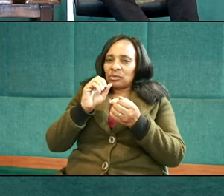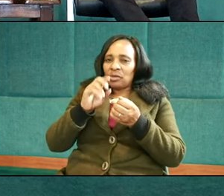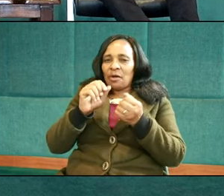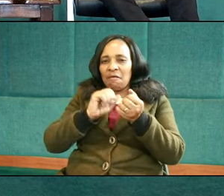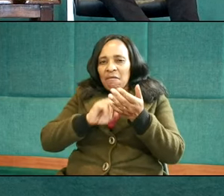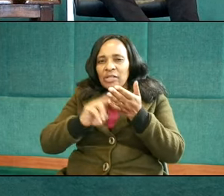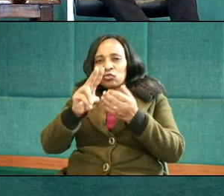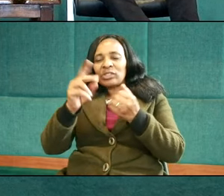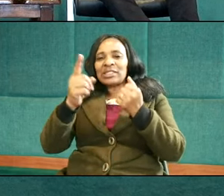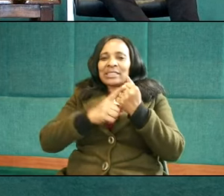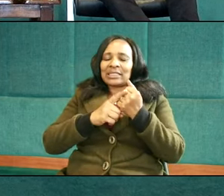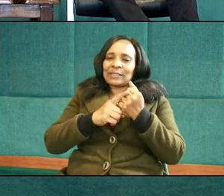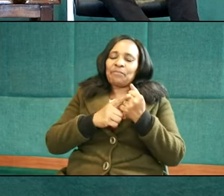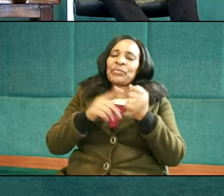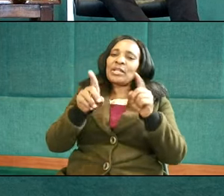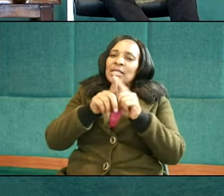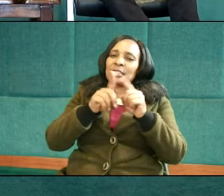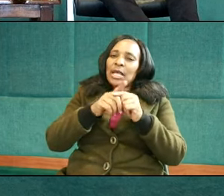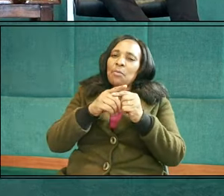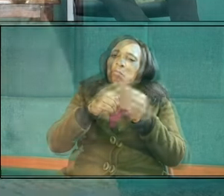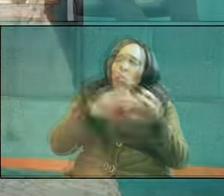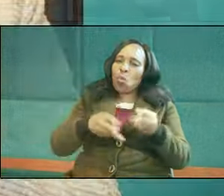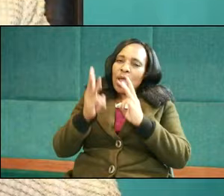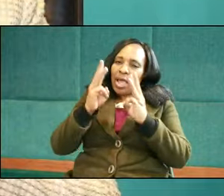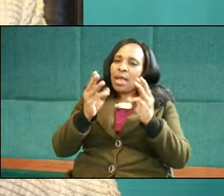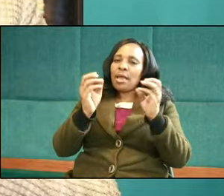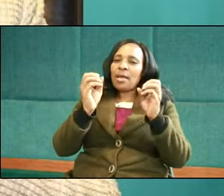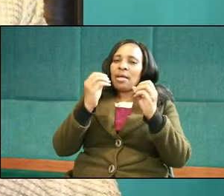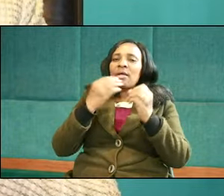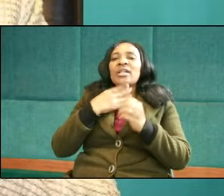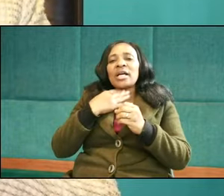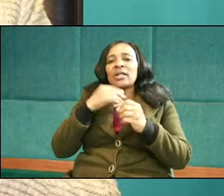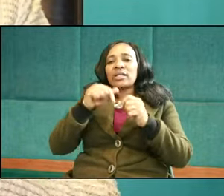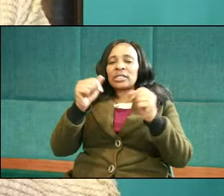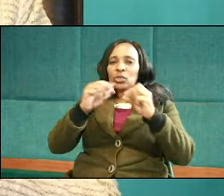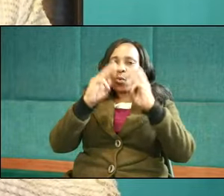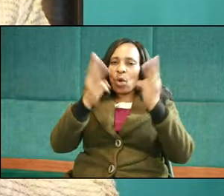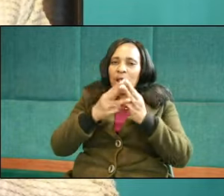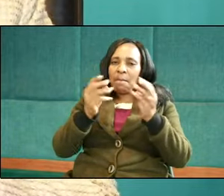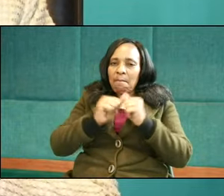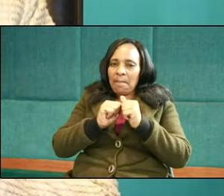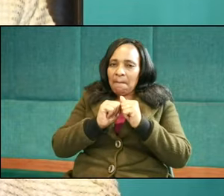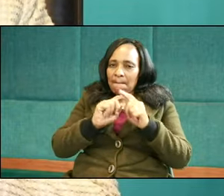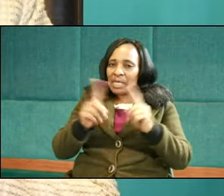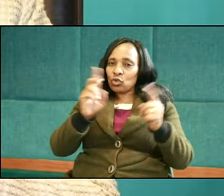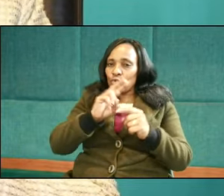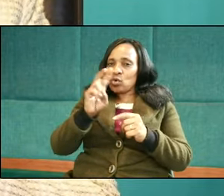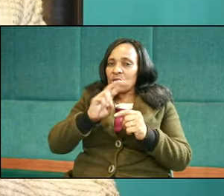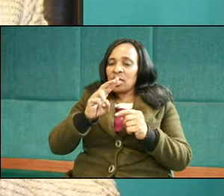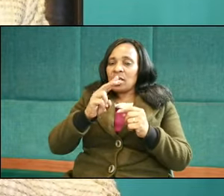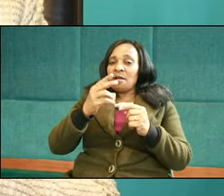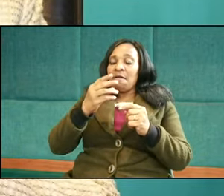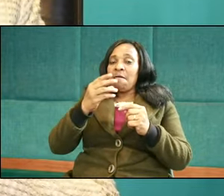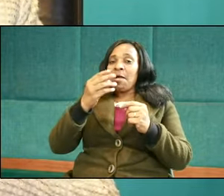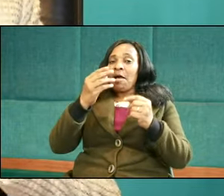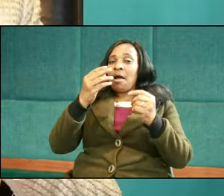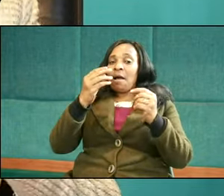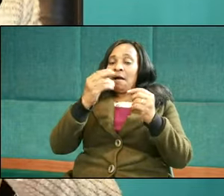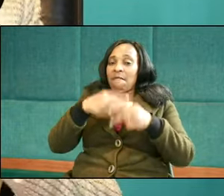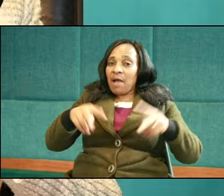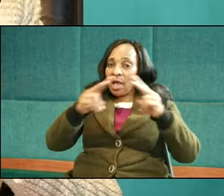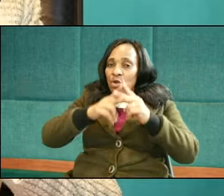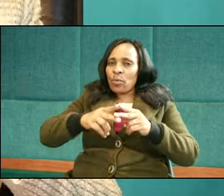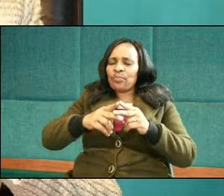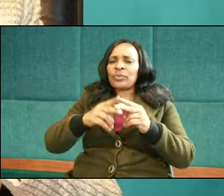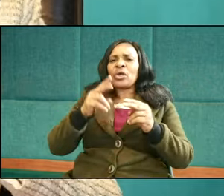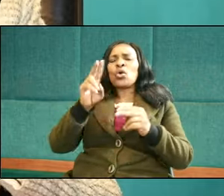soul, but in the same way, not desiring things of this world, but looking above. Mm-hmm. So I would like to ask, what